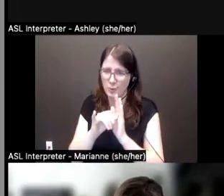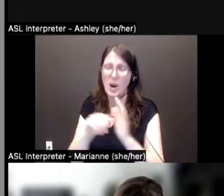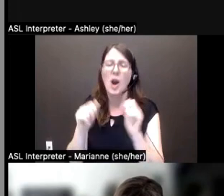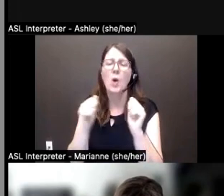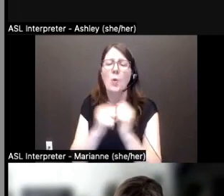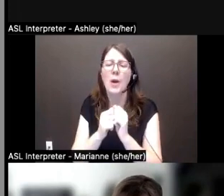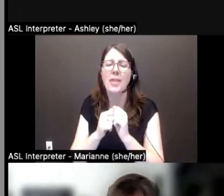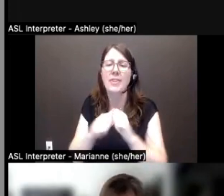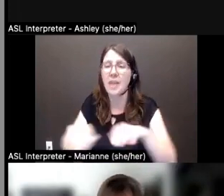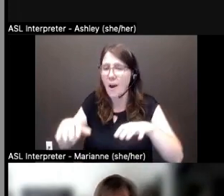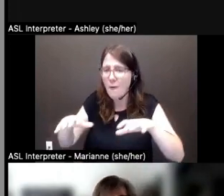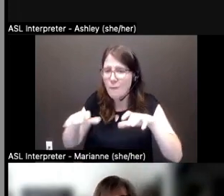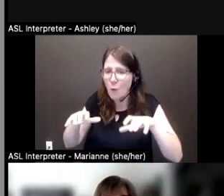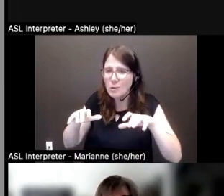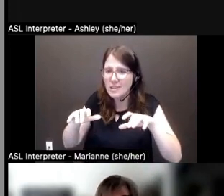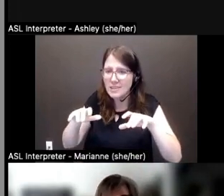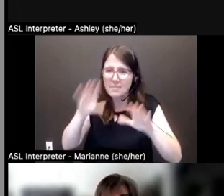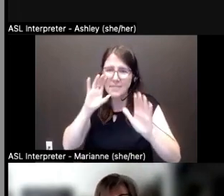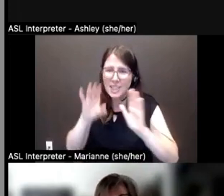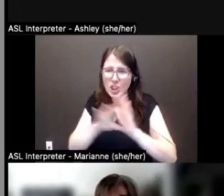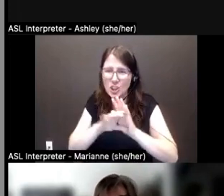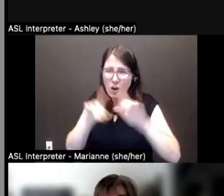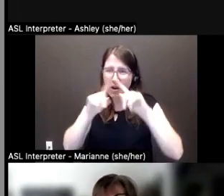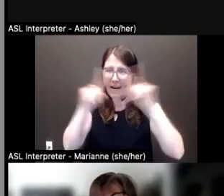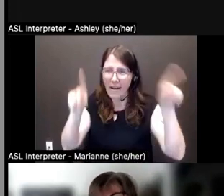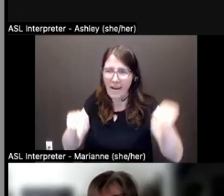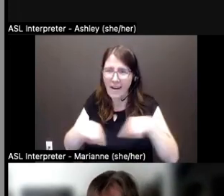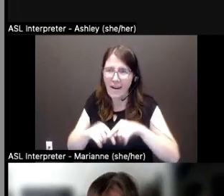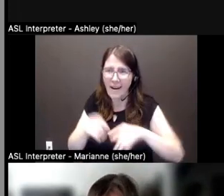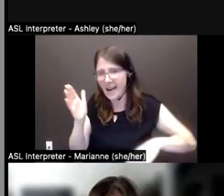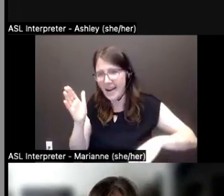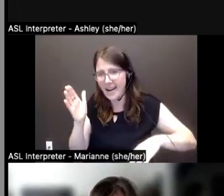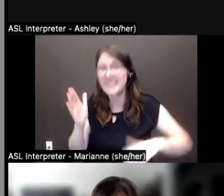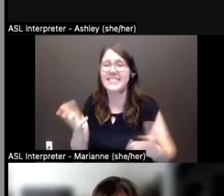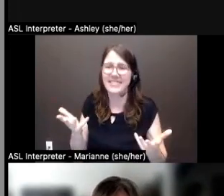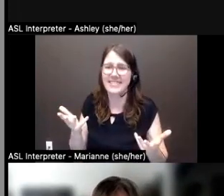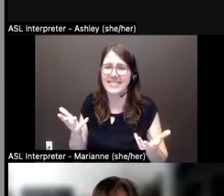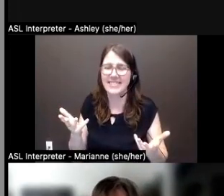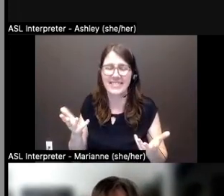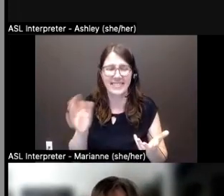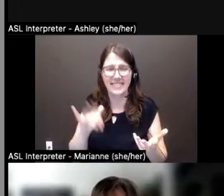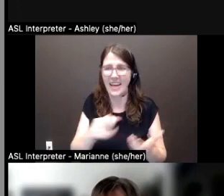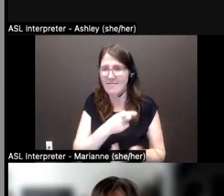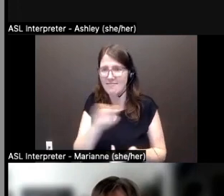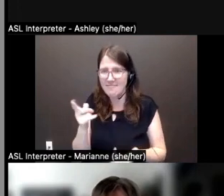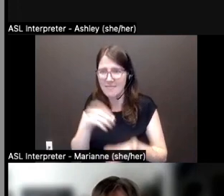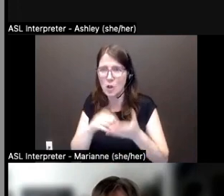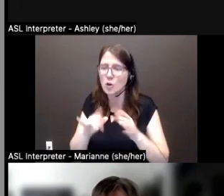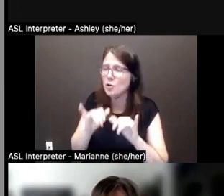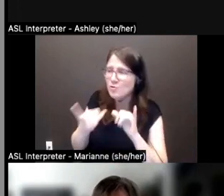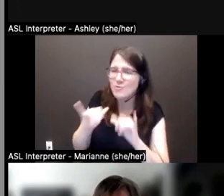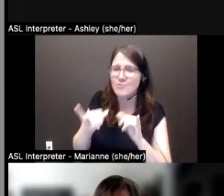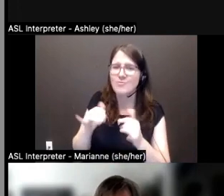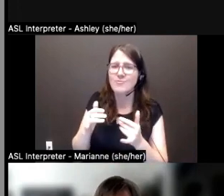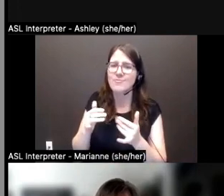and publish the lesson. All those steps we go in a list and we put this list